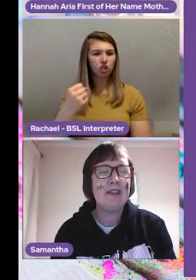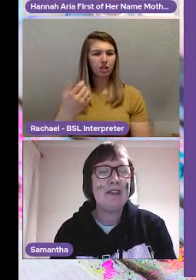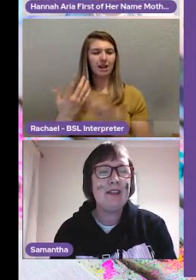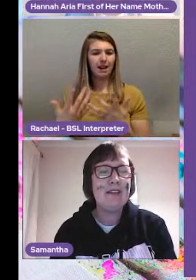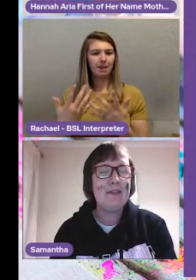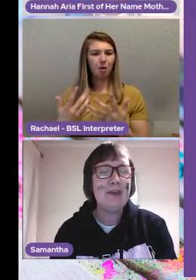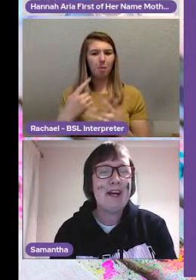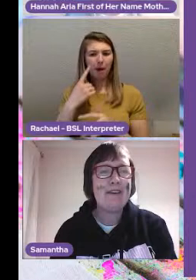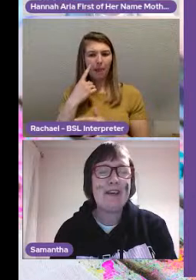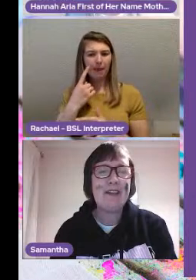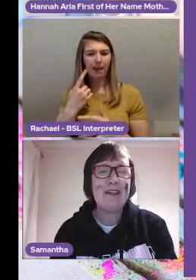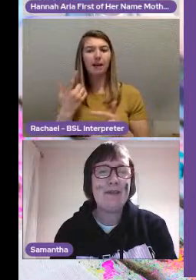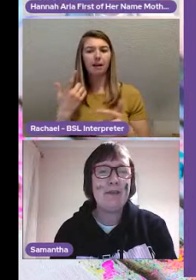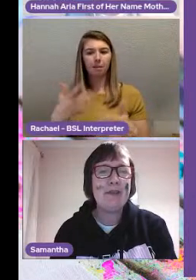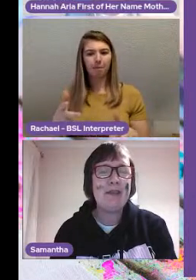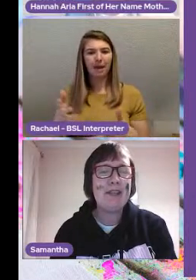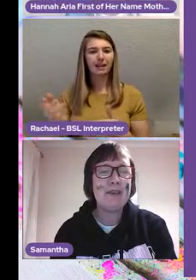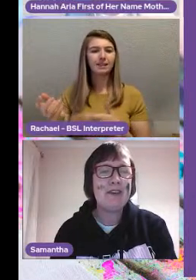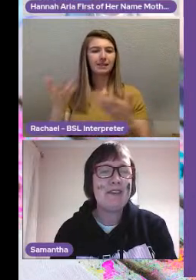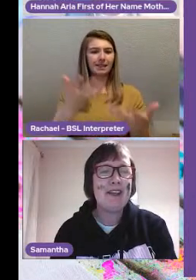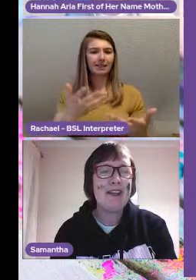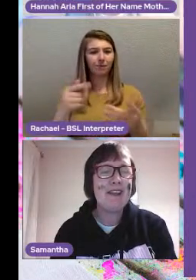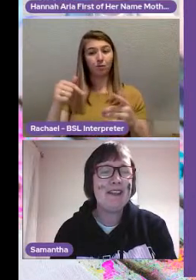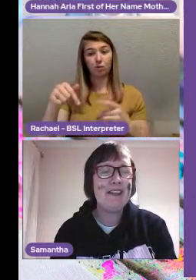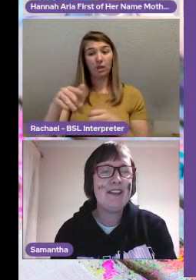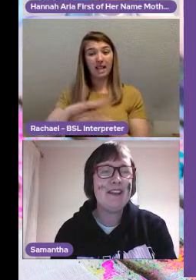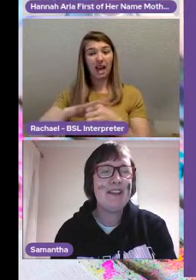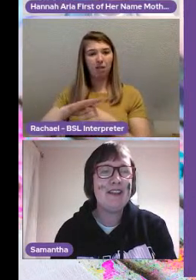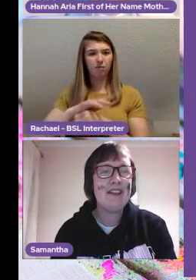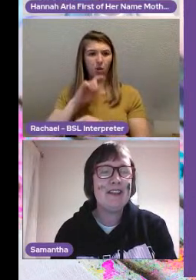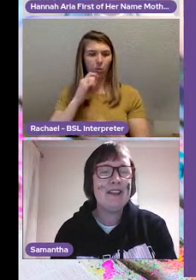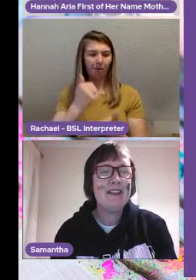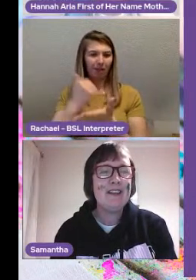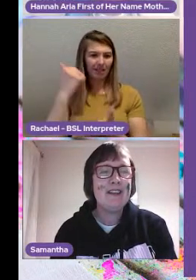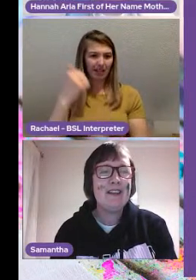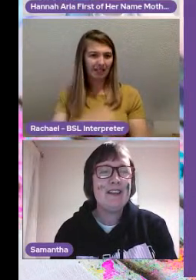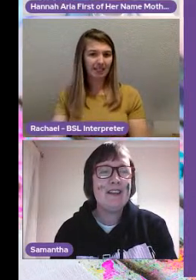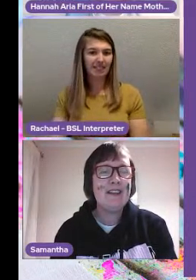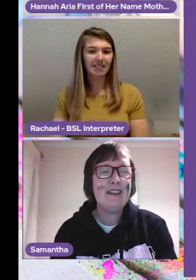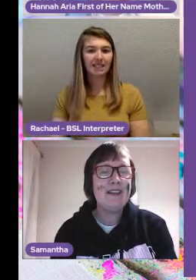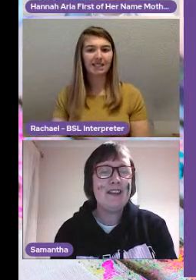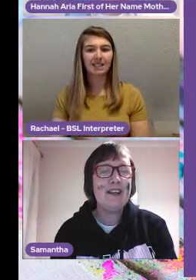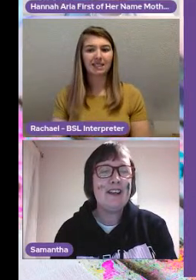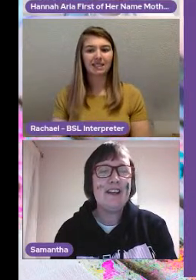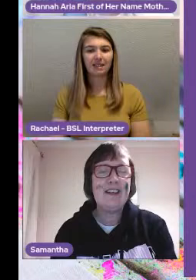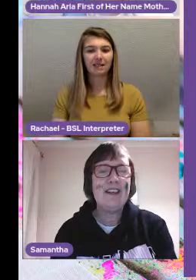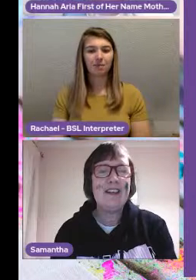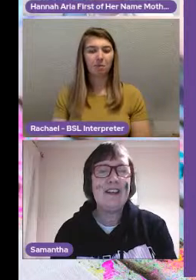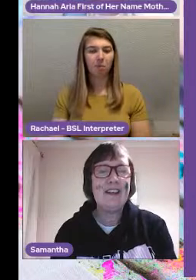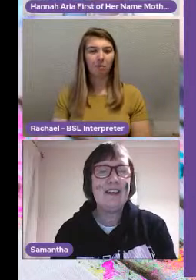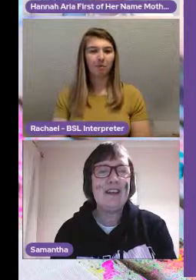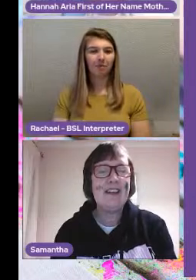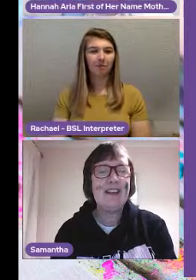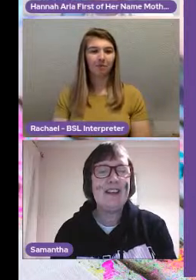down to our area. It would be a really good idea. This sounds like a great idea.